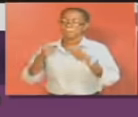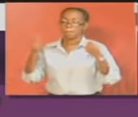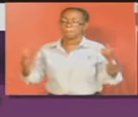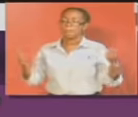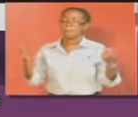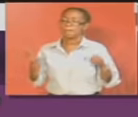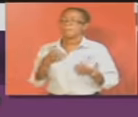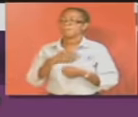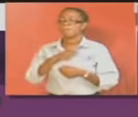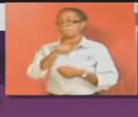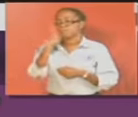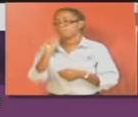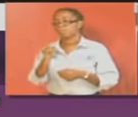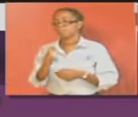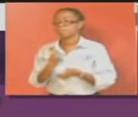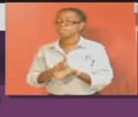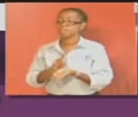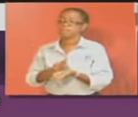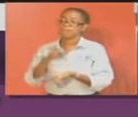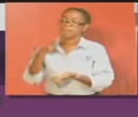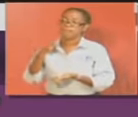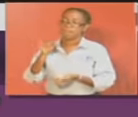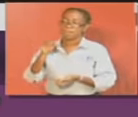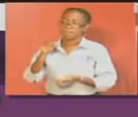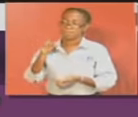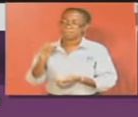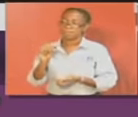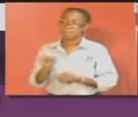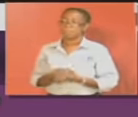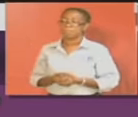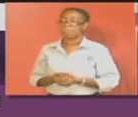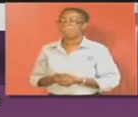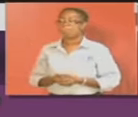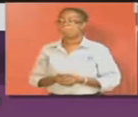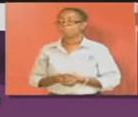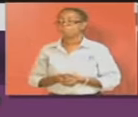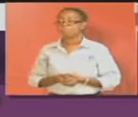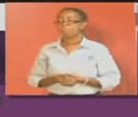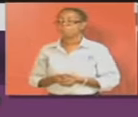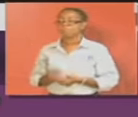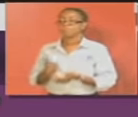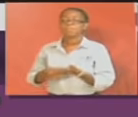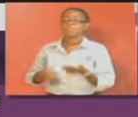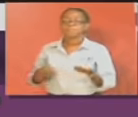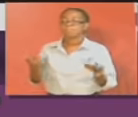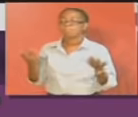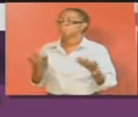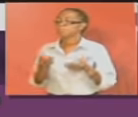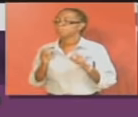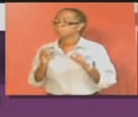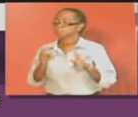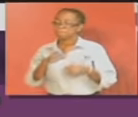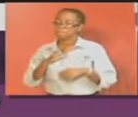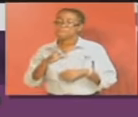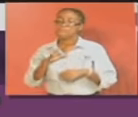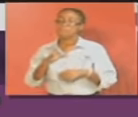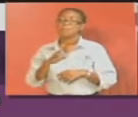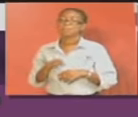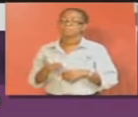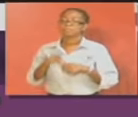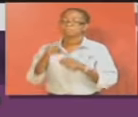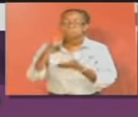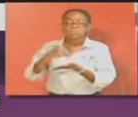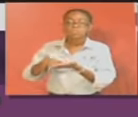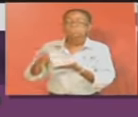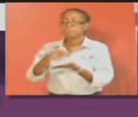Hines. What has contact tracing revealed about trends in the spread of the cases that we're seeing now?